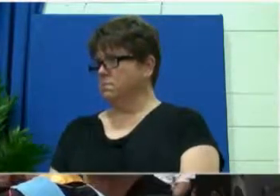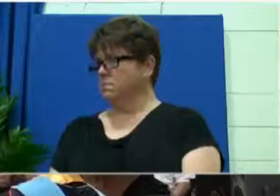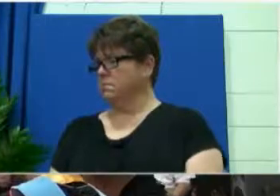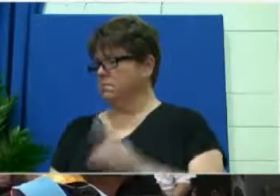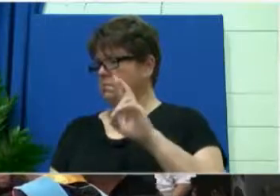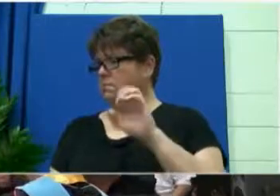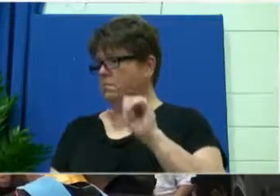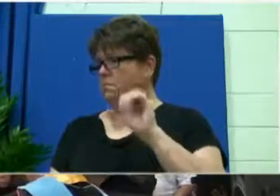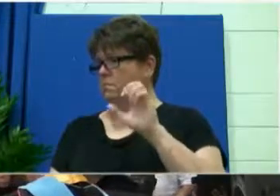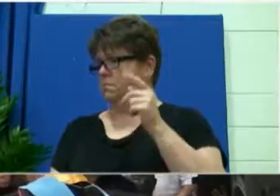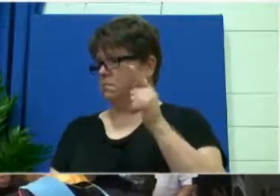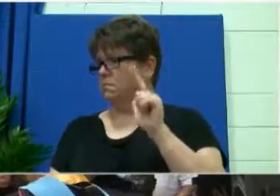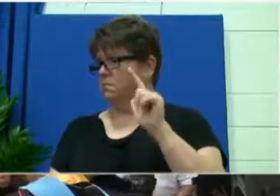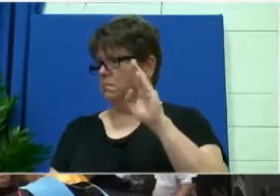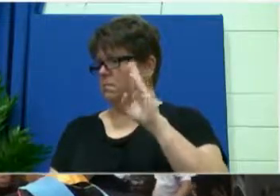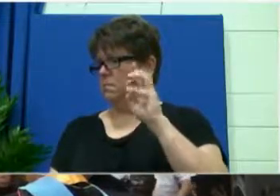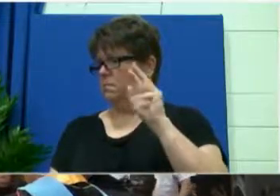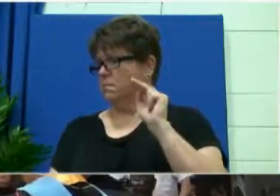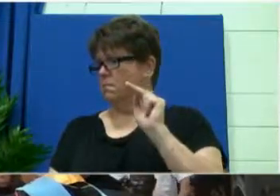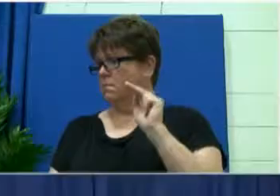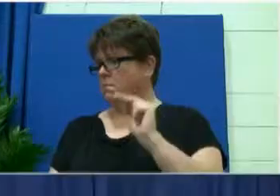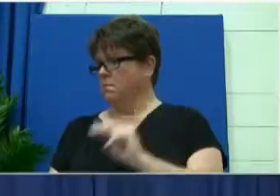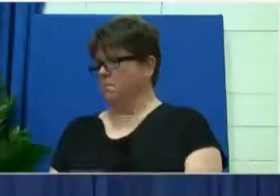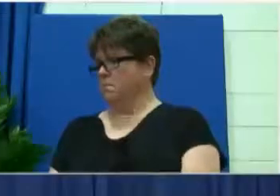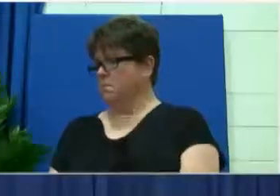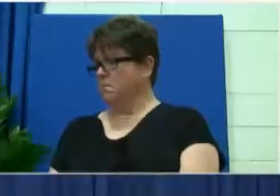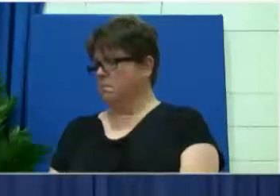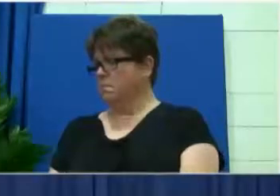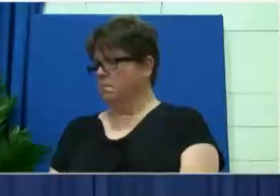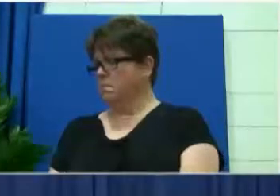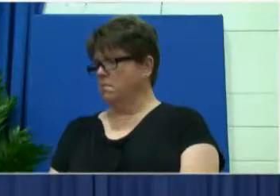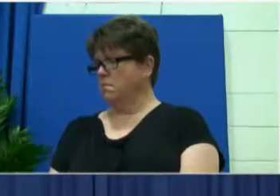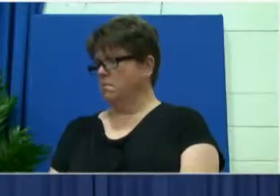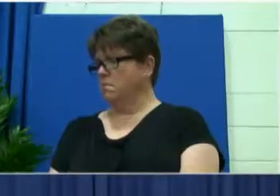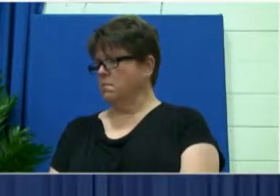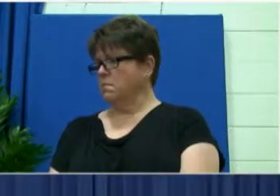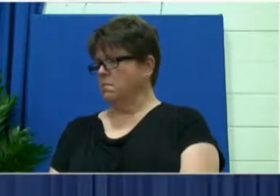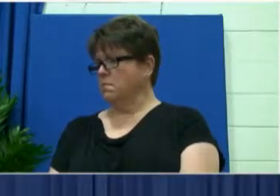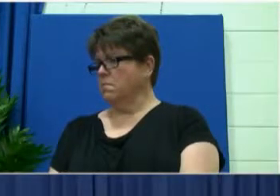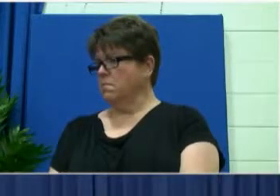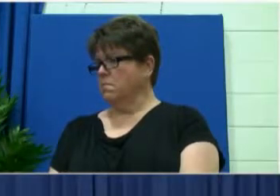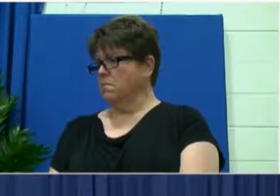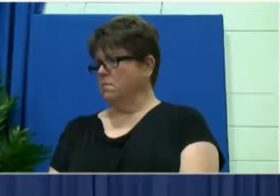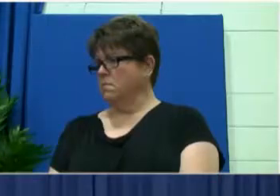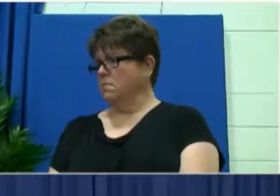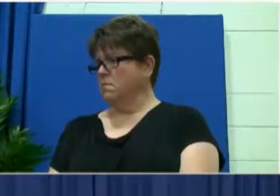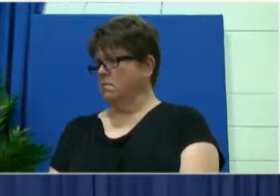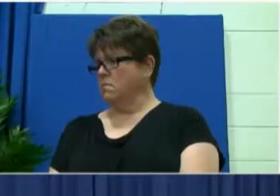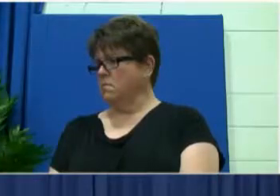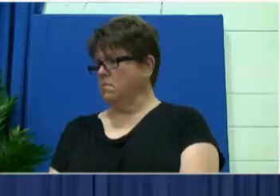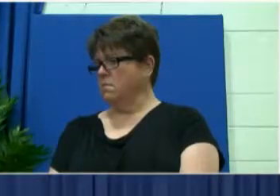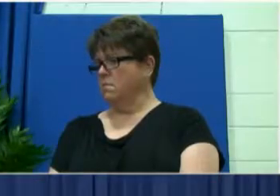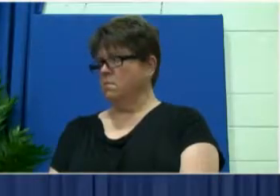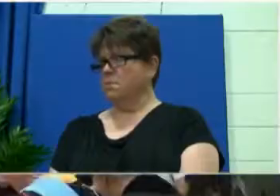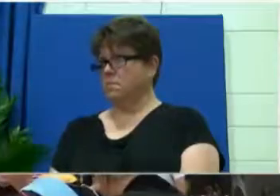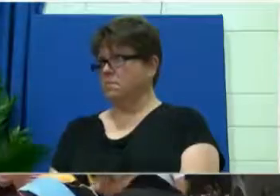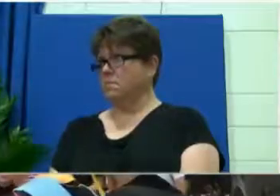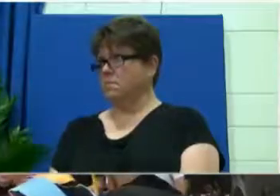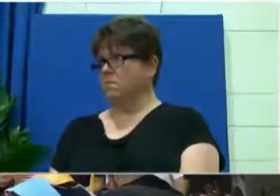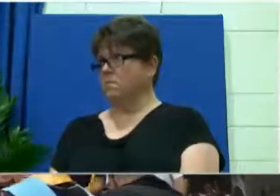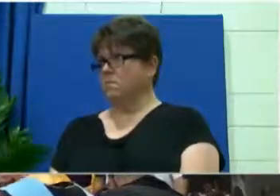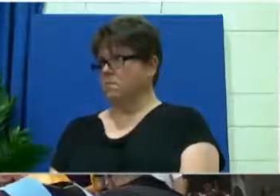Rachel Brown, Associate in Applied Science, Criminal Justice, cum laude, National Technical Honor Society.